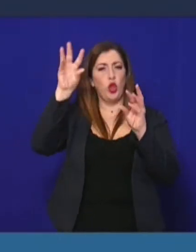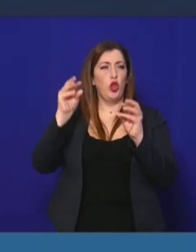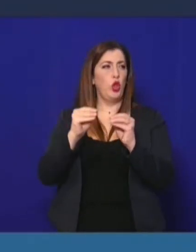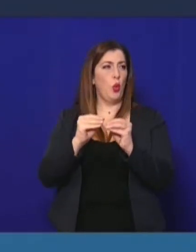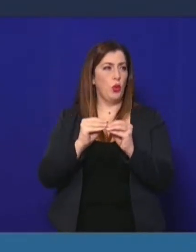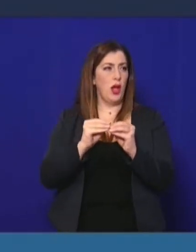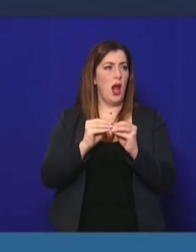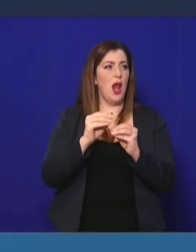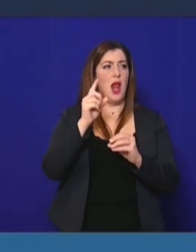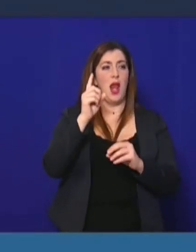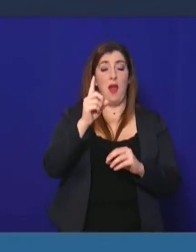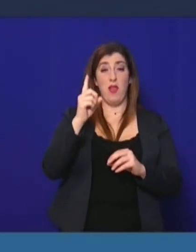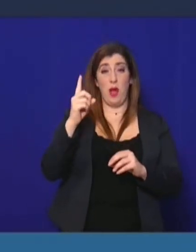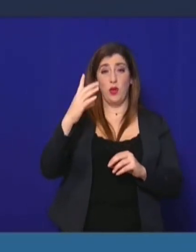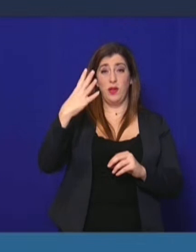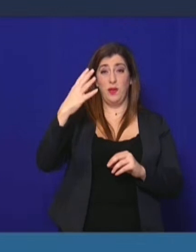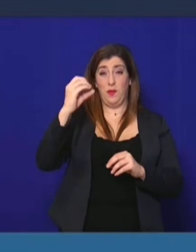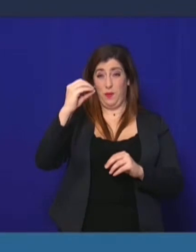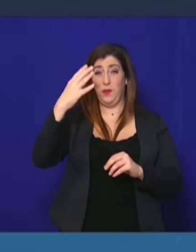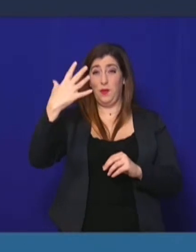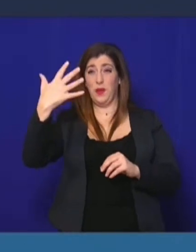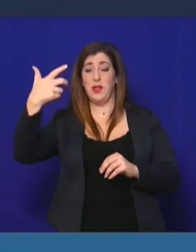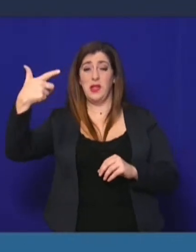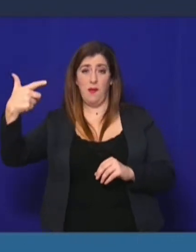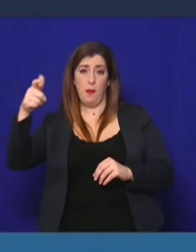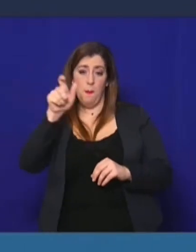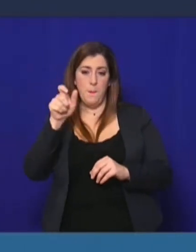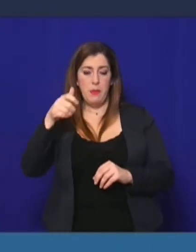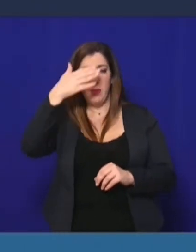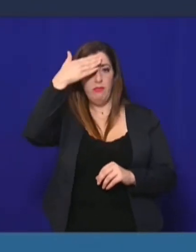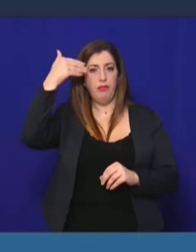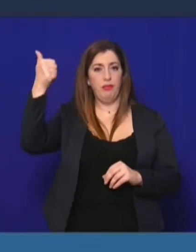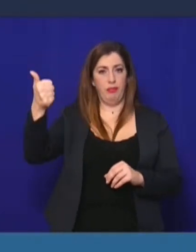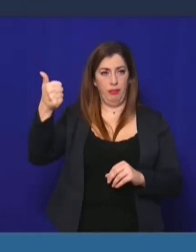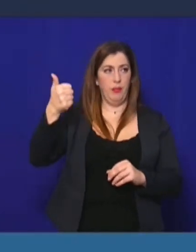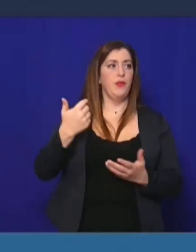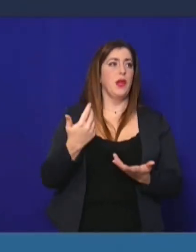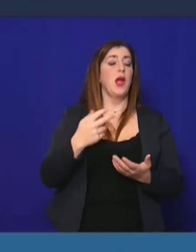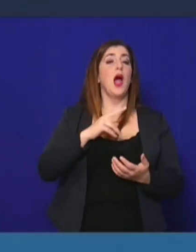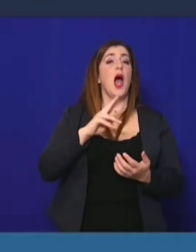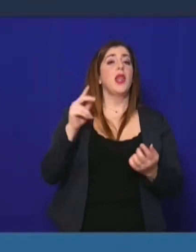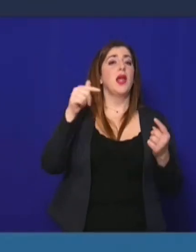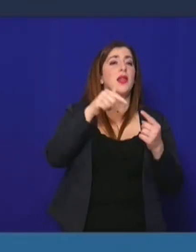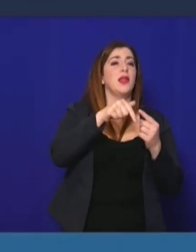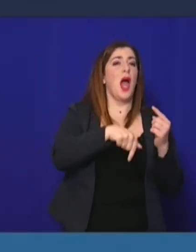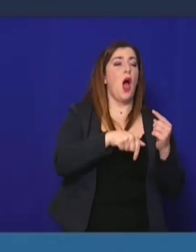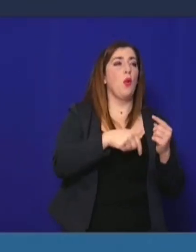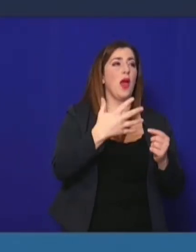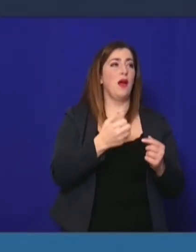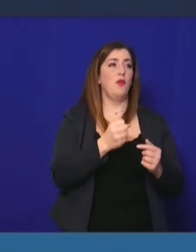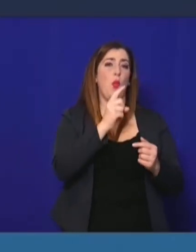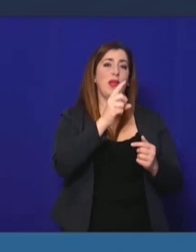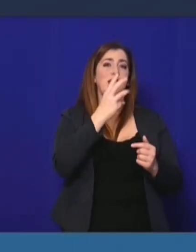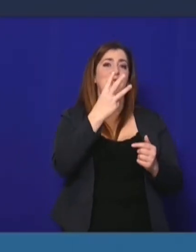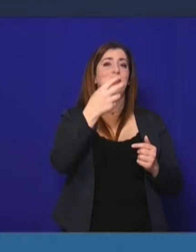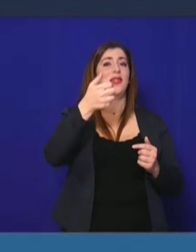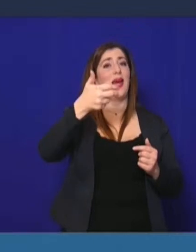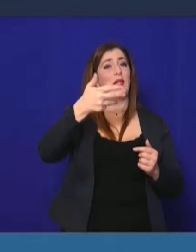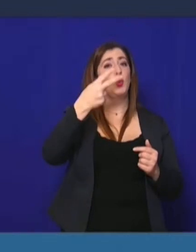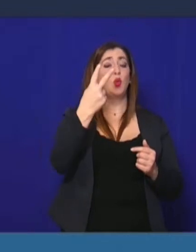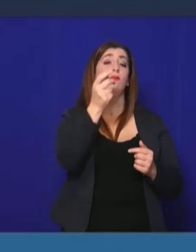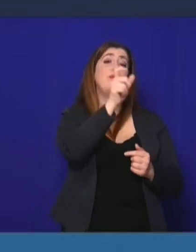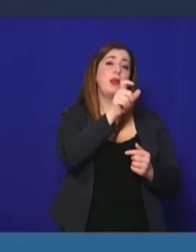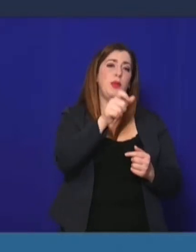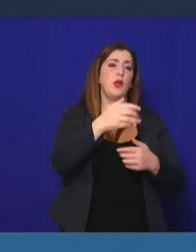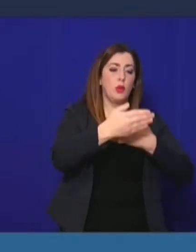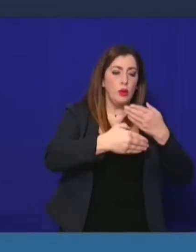11,057. And the total number of active cases is 1,292. Throughout this week, we have seen a slight